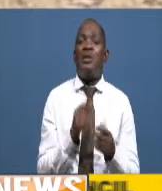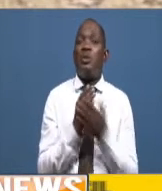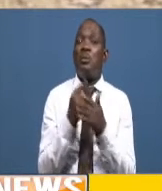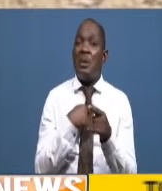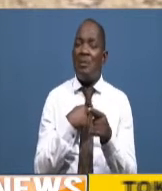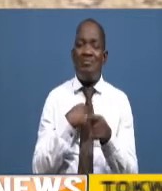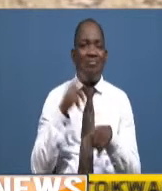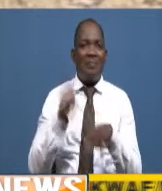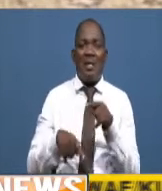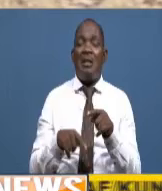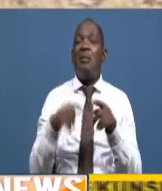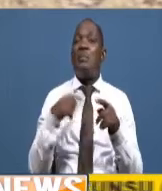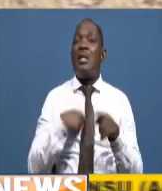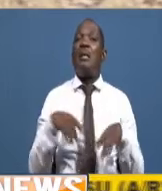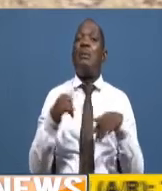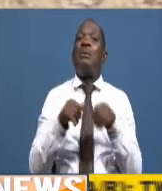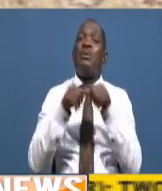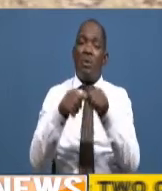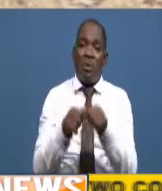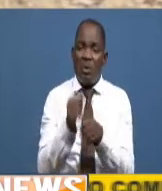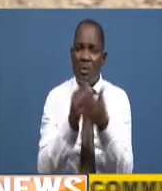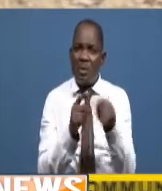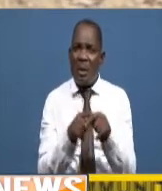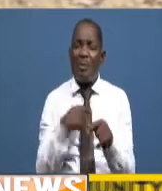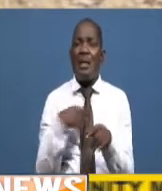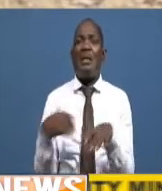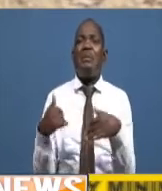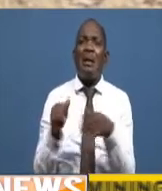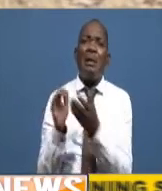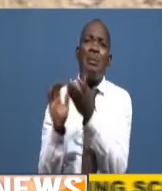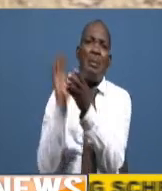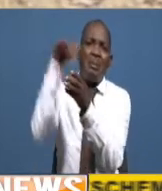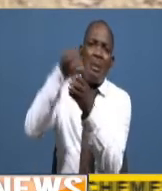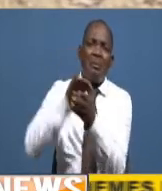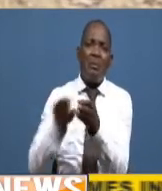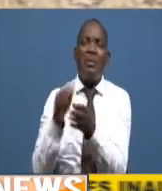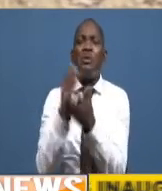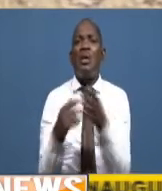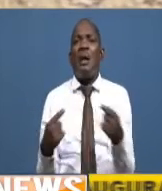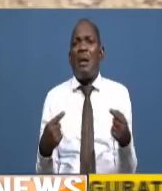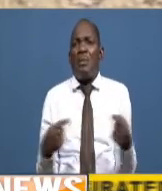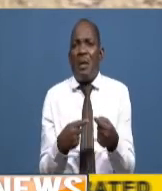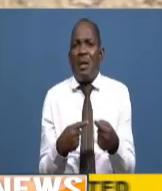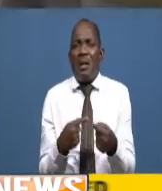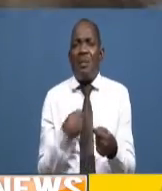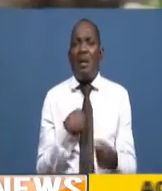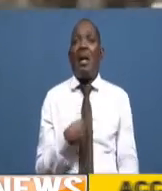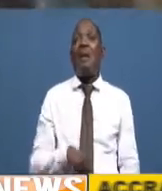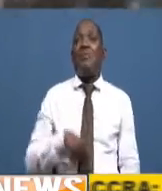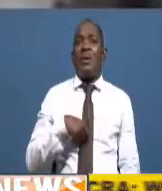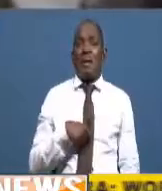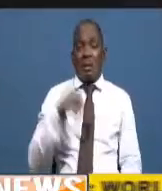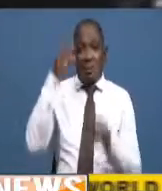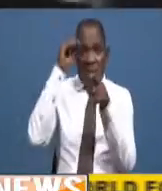from doing the things I do. And sometimes when I do some things through the pain, I'm proud of myself.